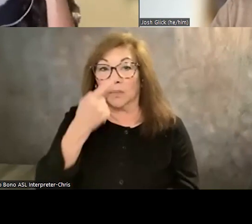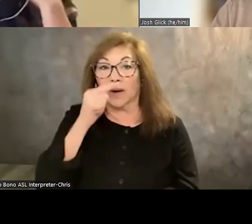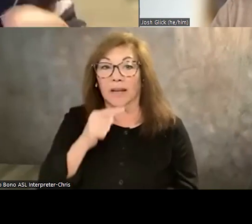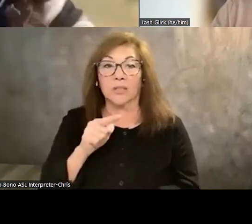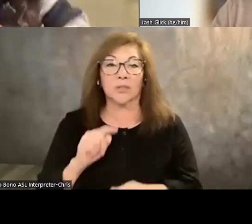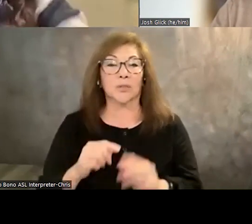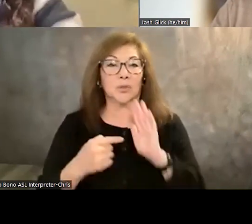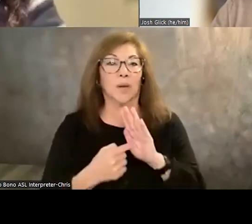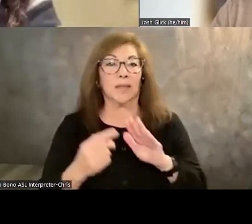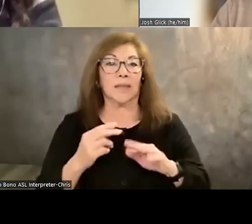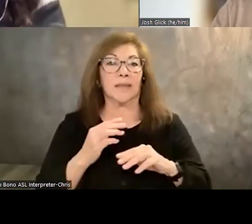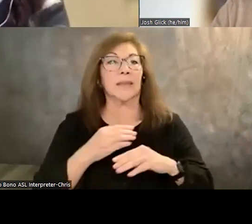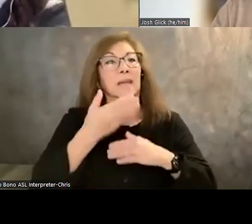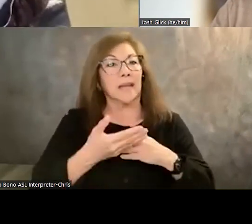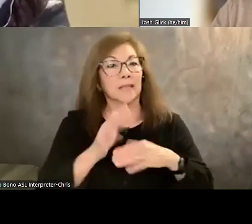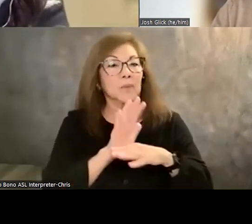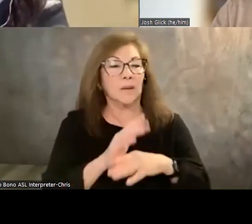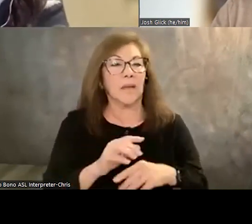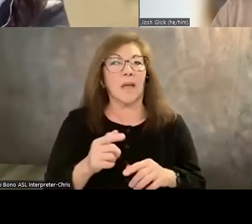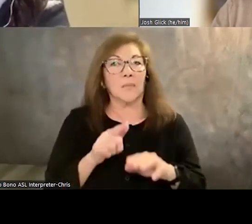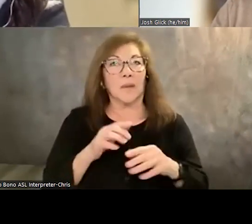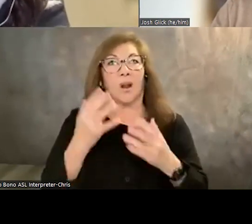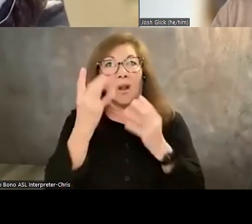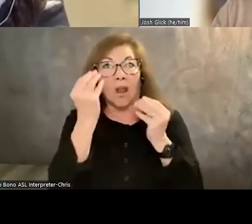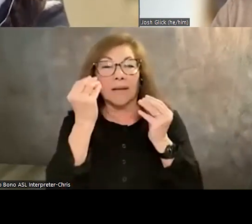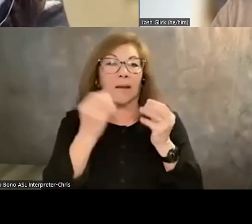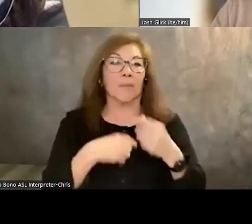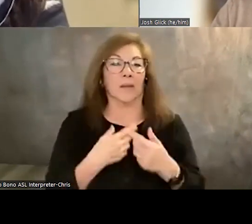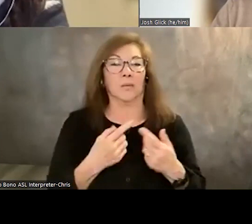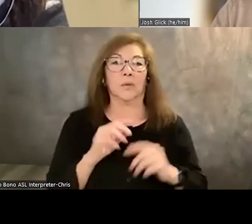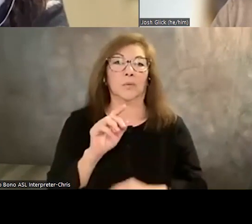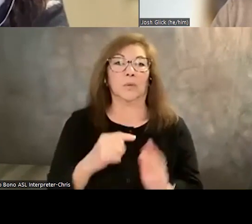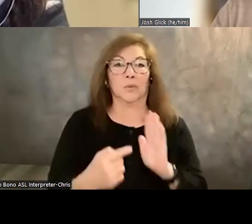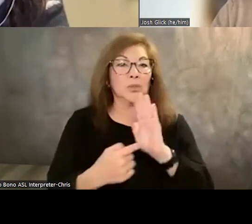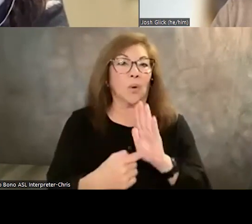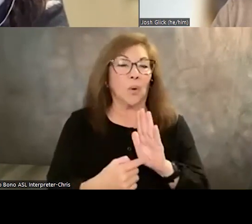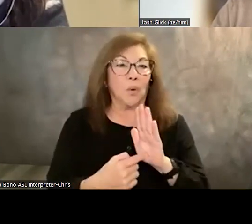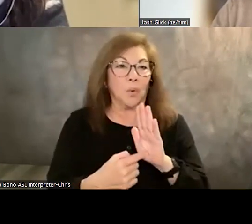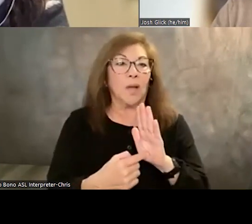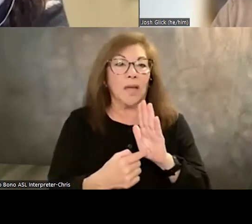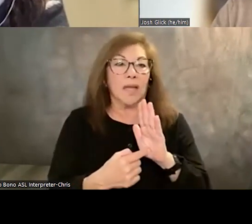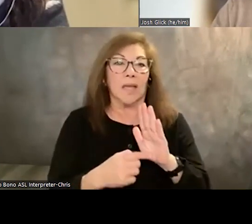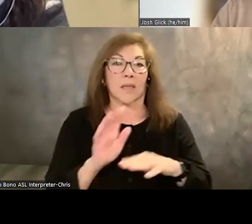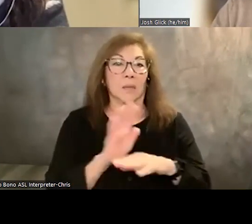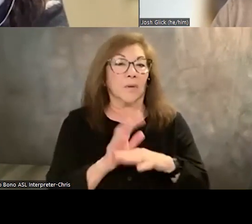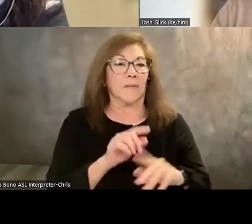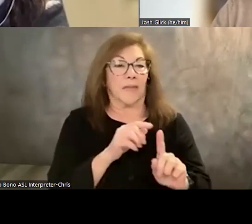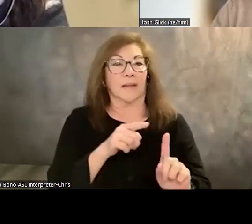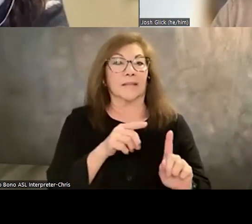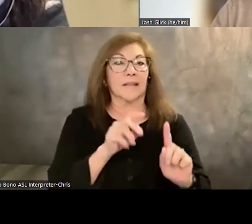moment. We spent a lot of time thinking about when we would reveal in the film that she'd been deepfaked. And actually, you